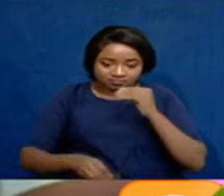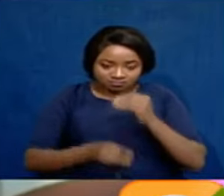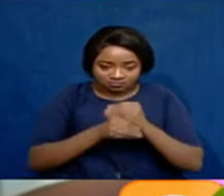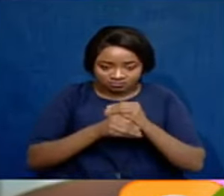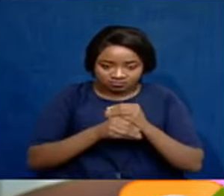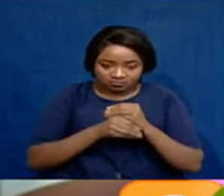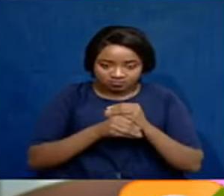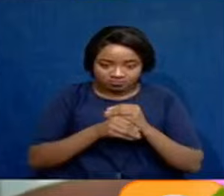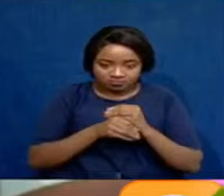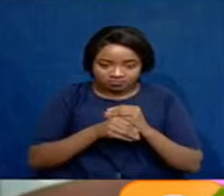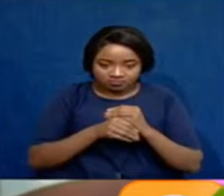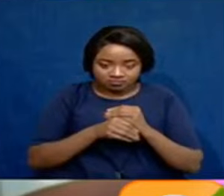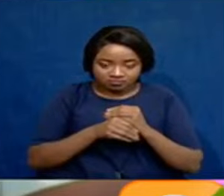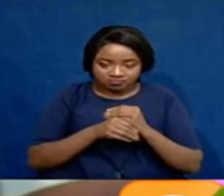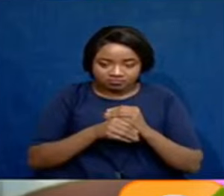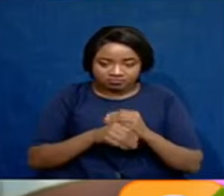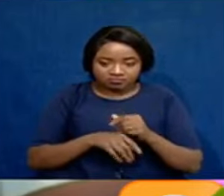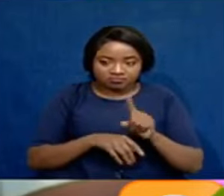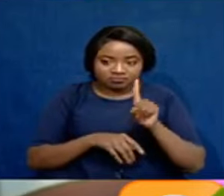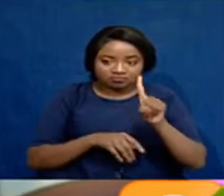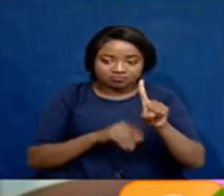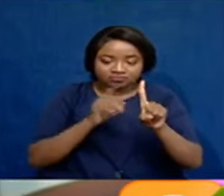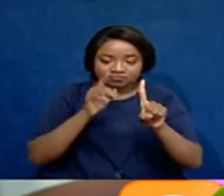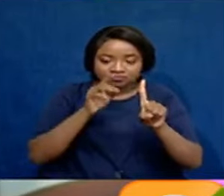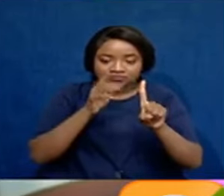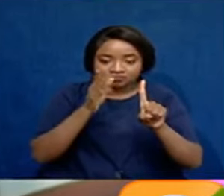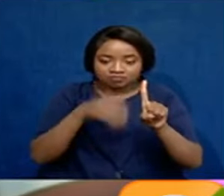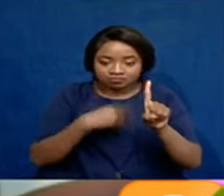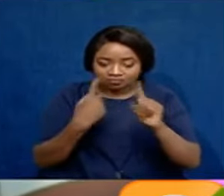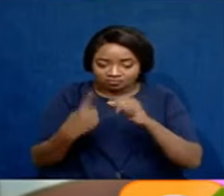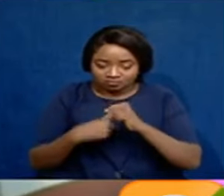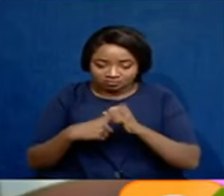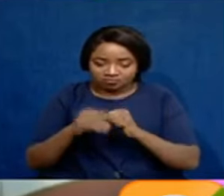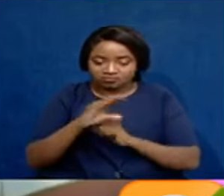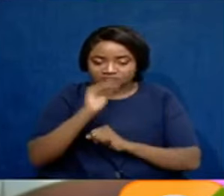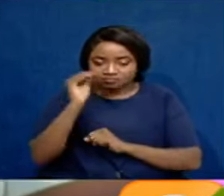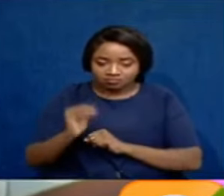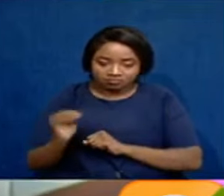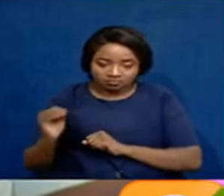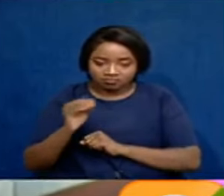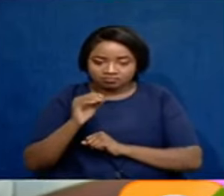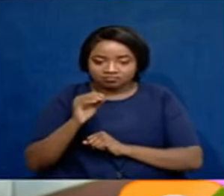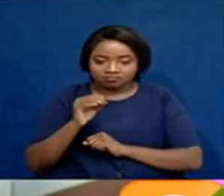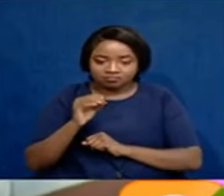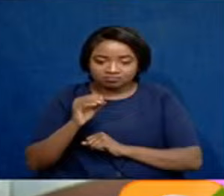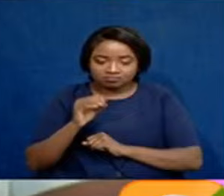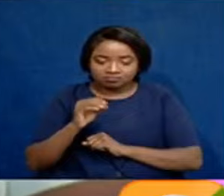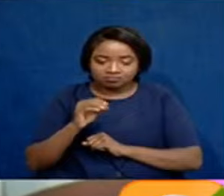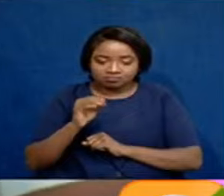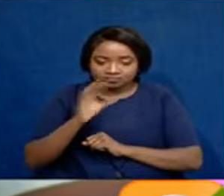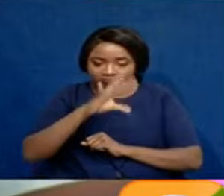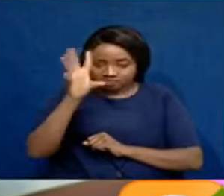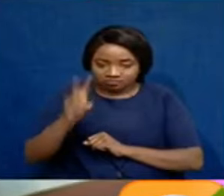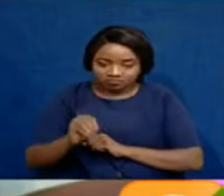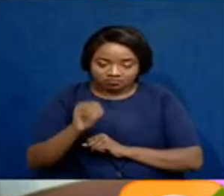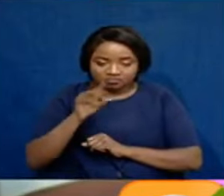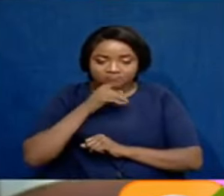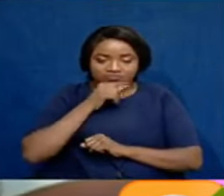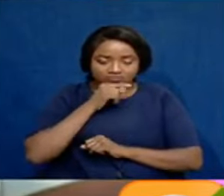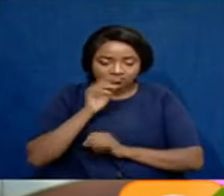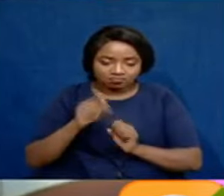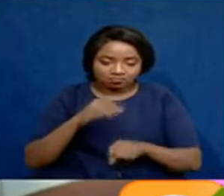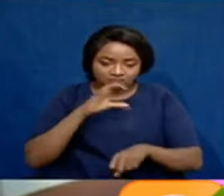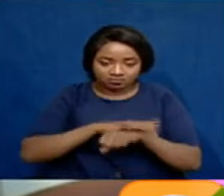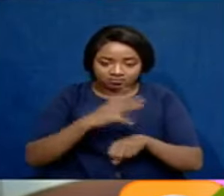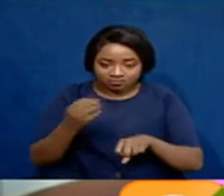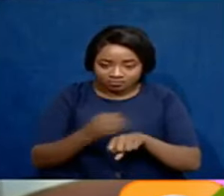six African men will develop cancer in their lifetime. One in six. That's how common it is. The good news is